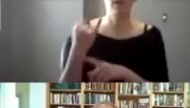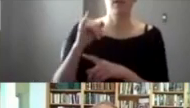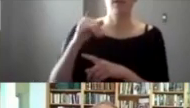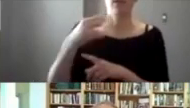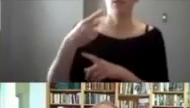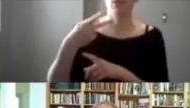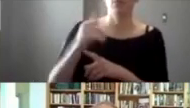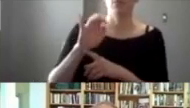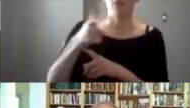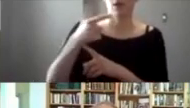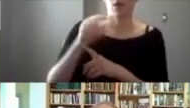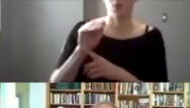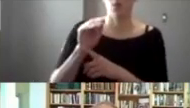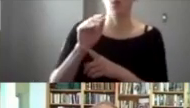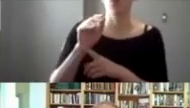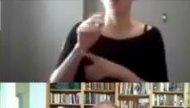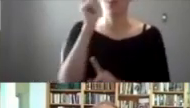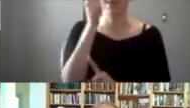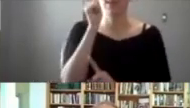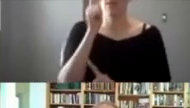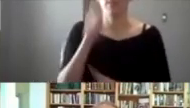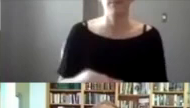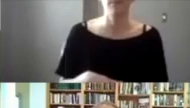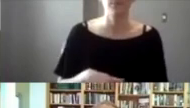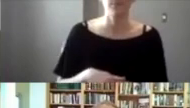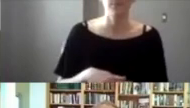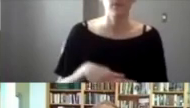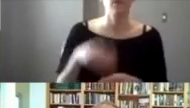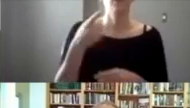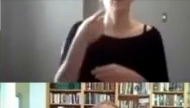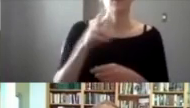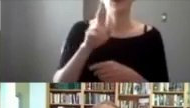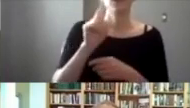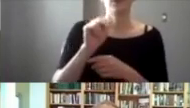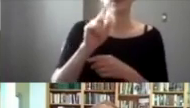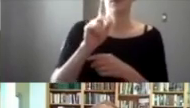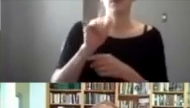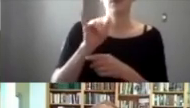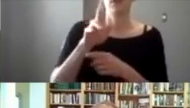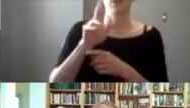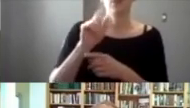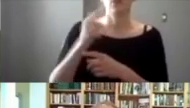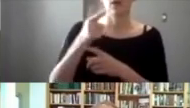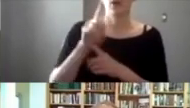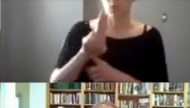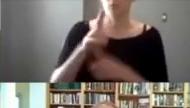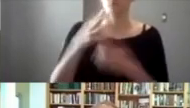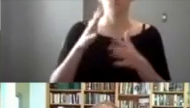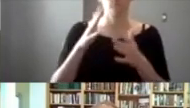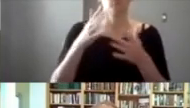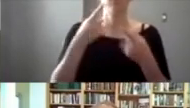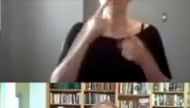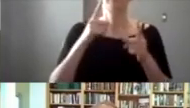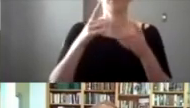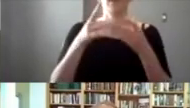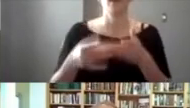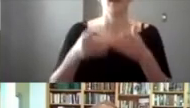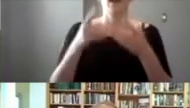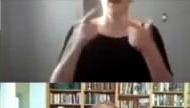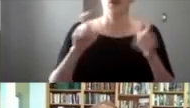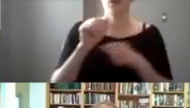Dr. Ndurango has successfully led complex, large-scale integrated health projects in Kenya